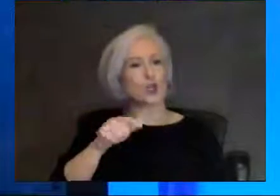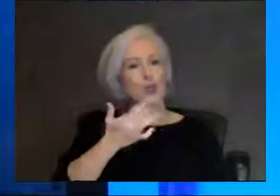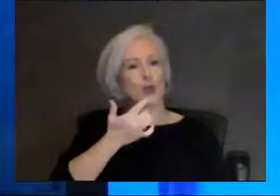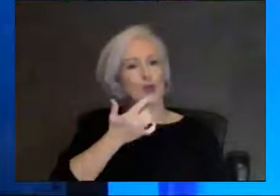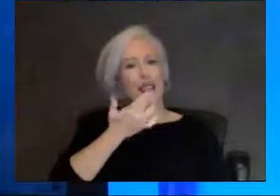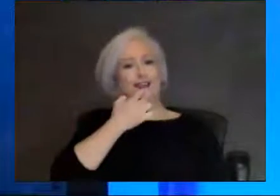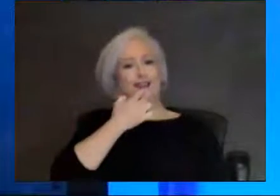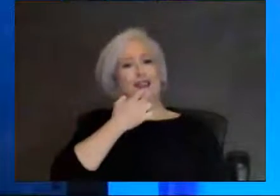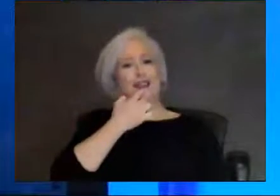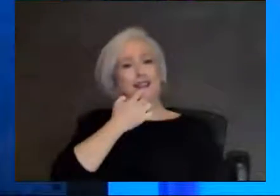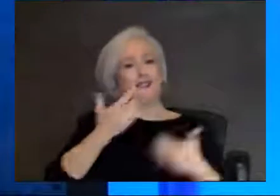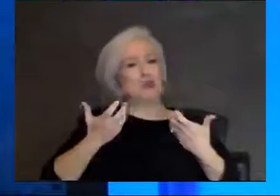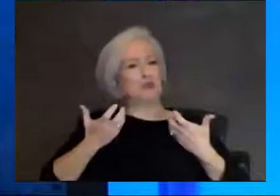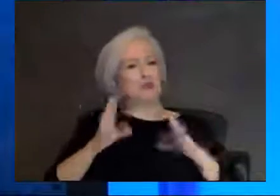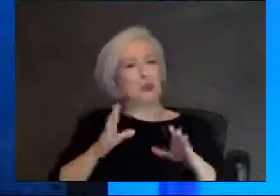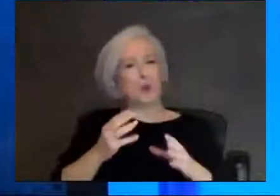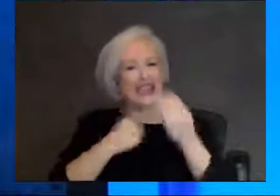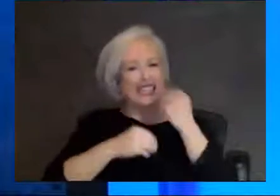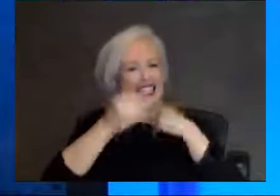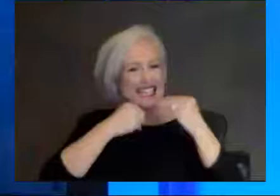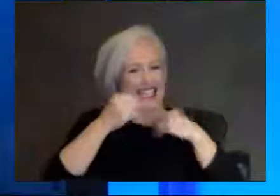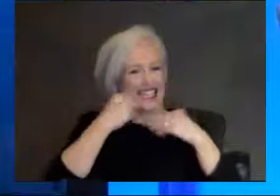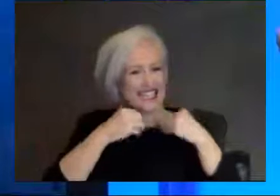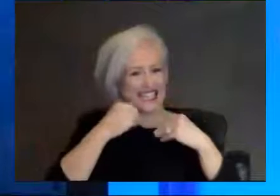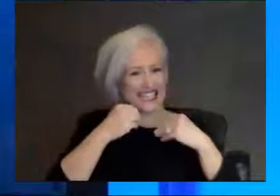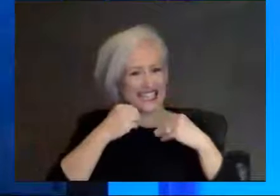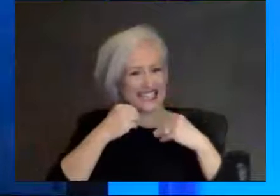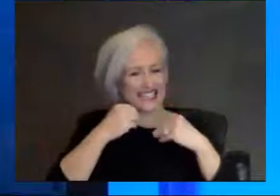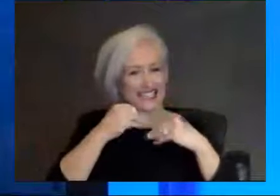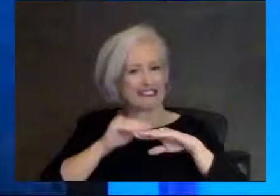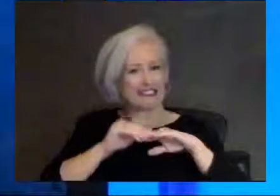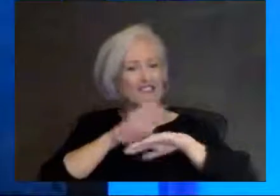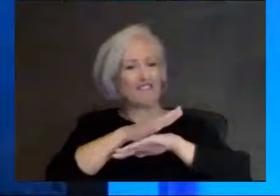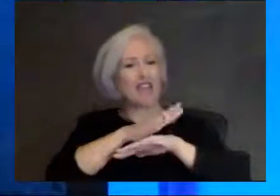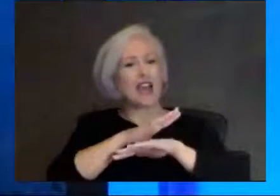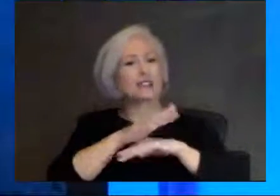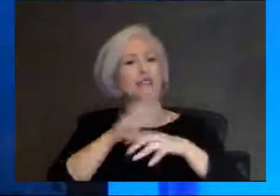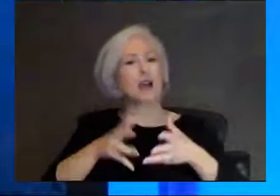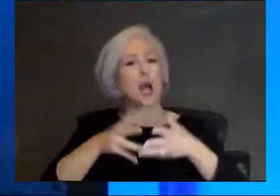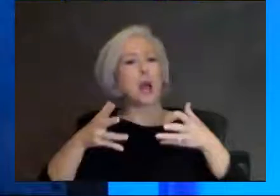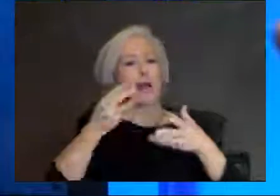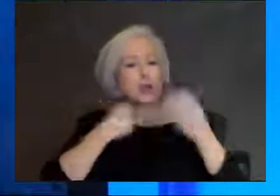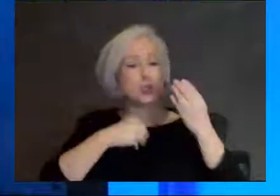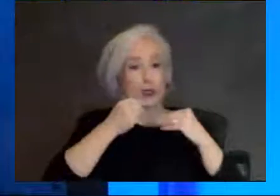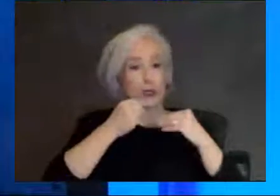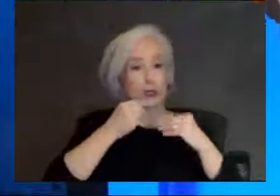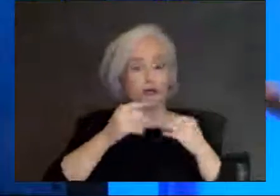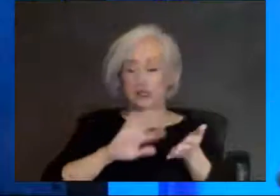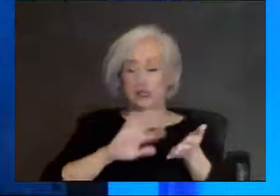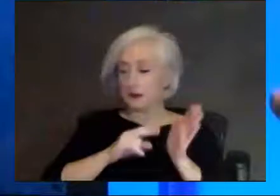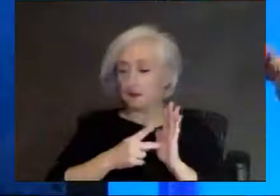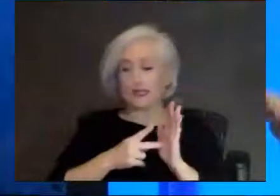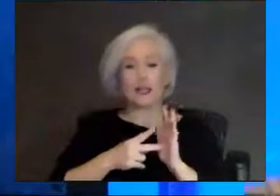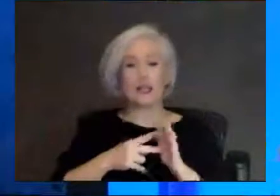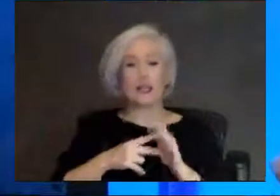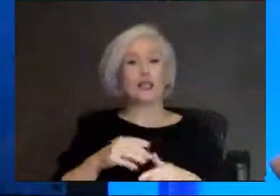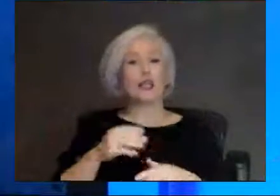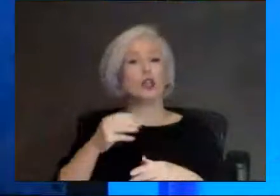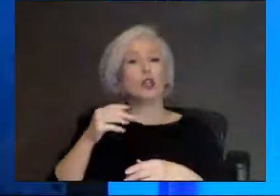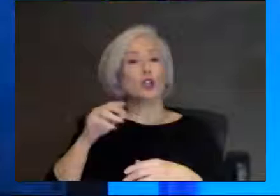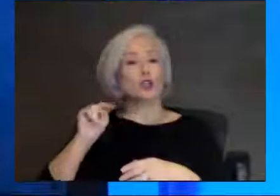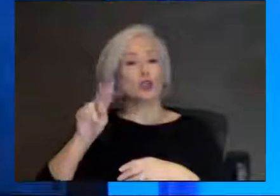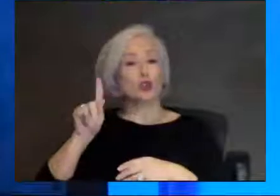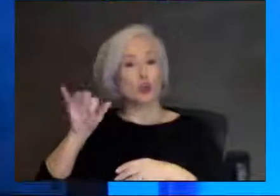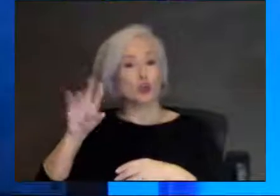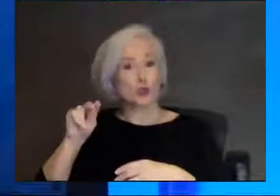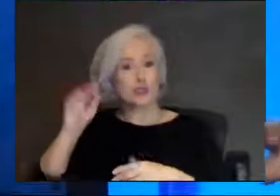It's like it is affecting your food intake. So overall, your nutrition is reduced, and then your quality of life is slowly reducing.